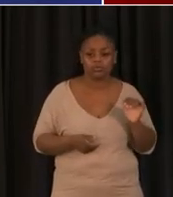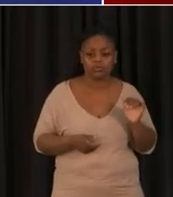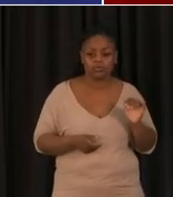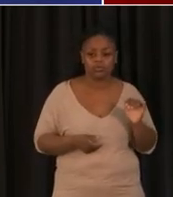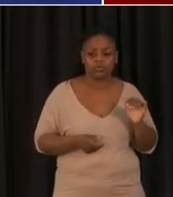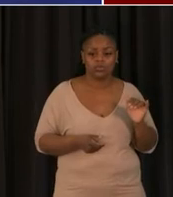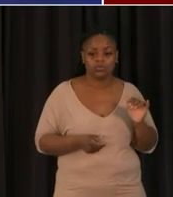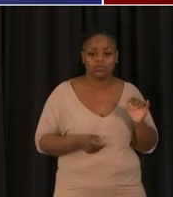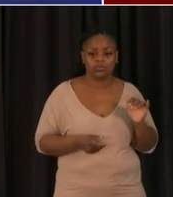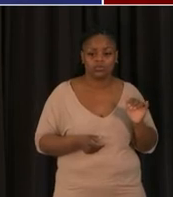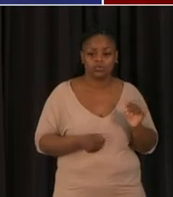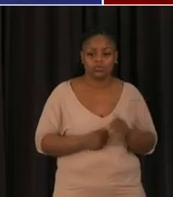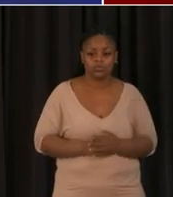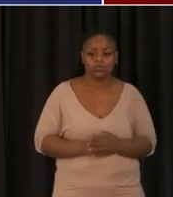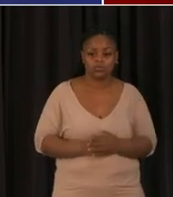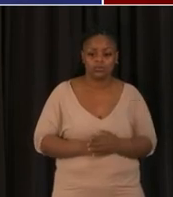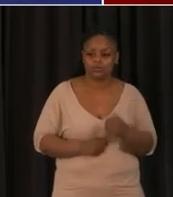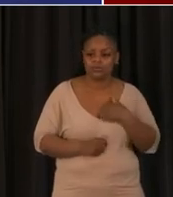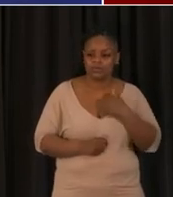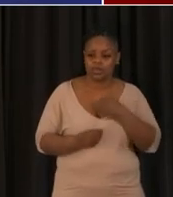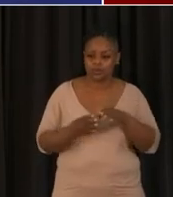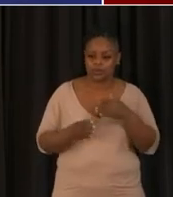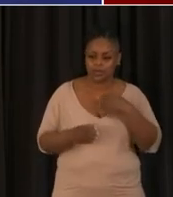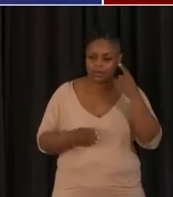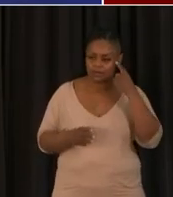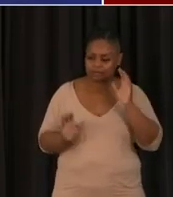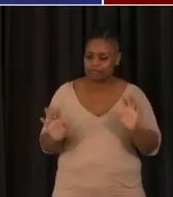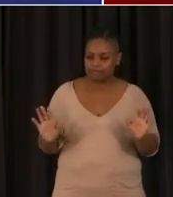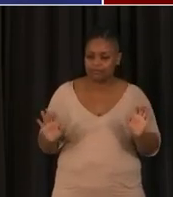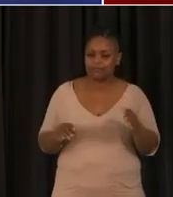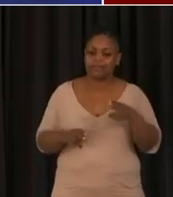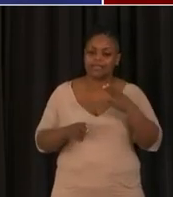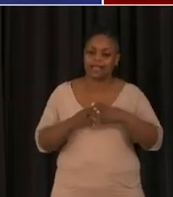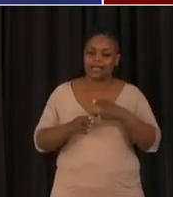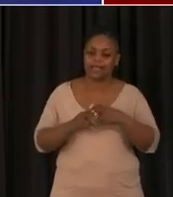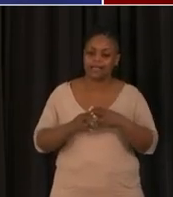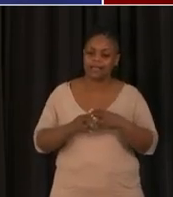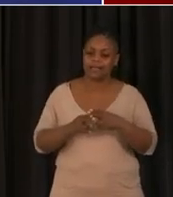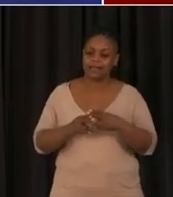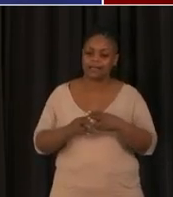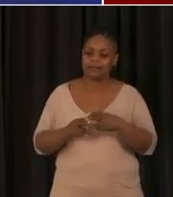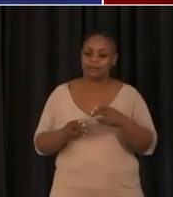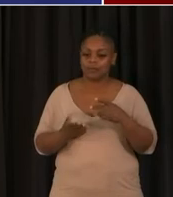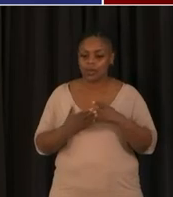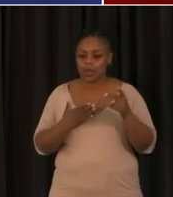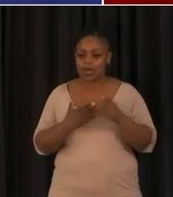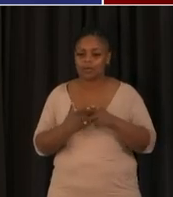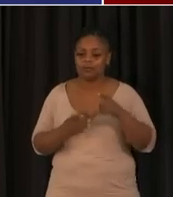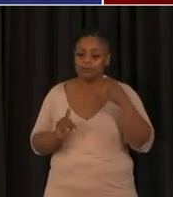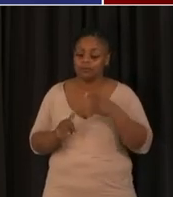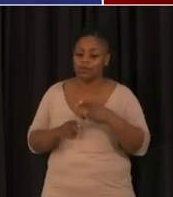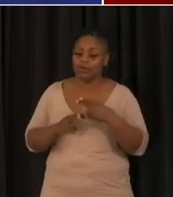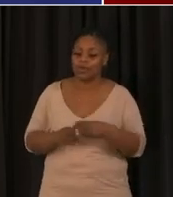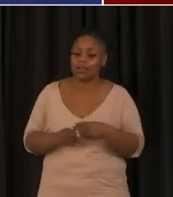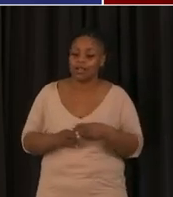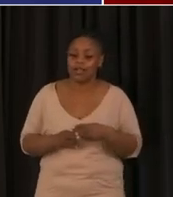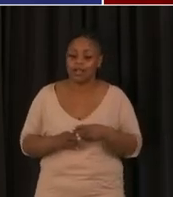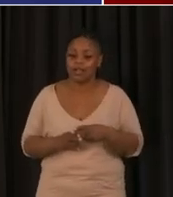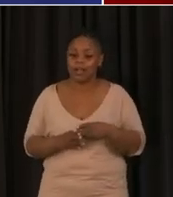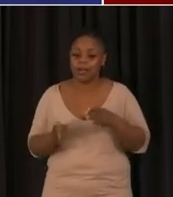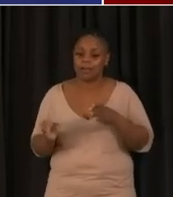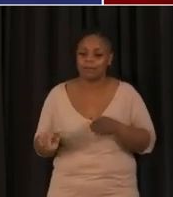things, like Alana said, was to purchase a home repair, as well as small business